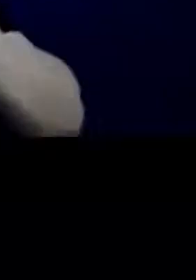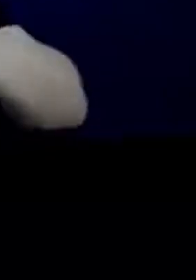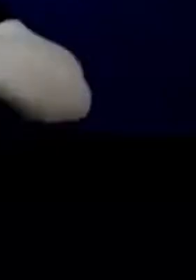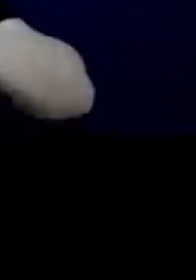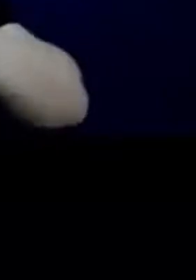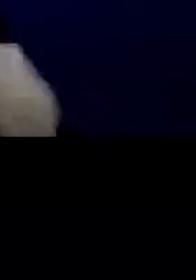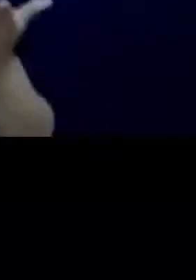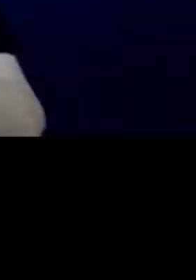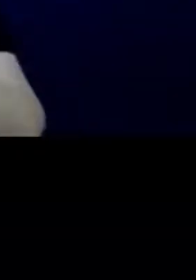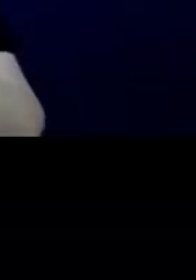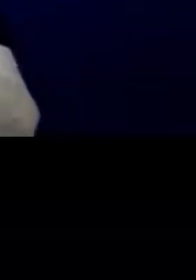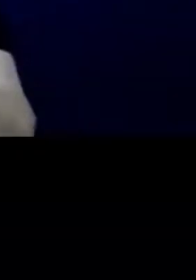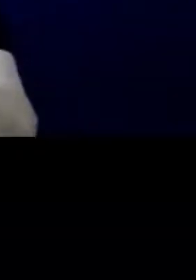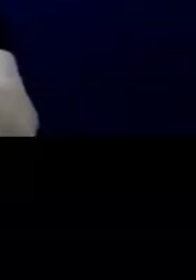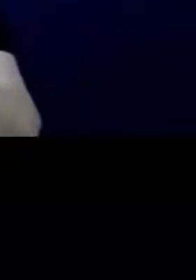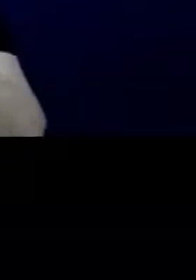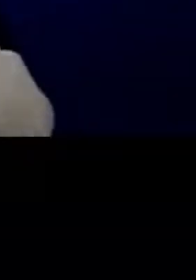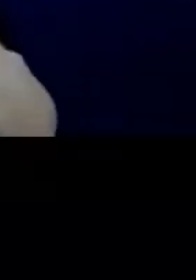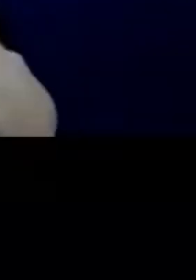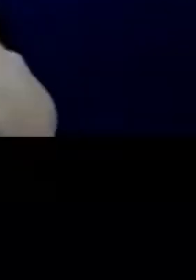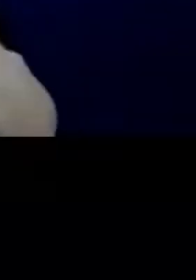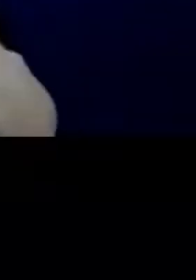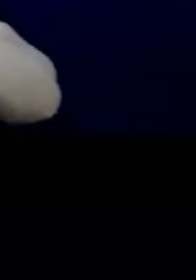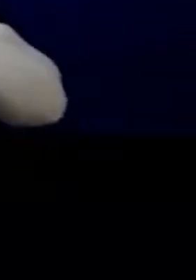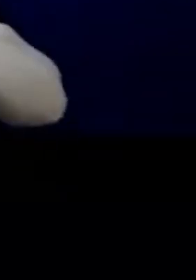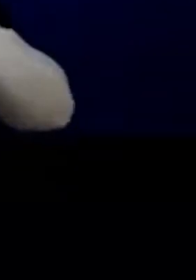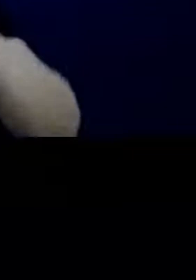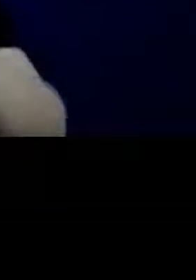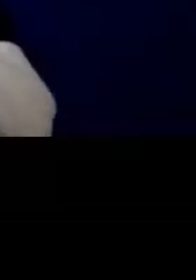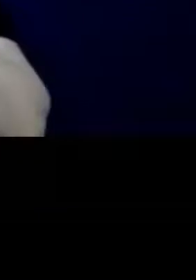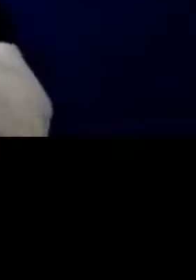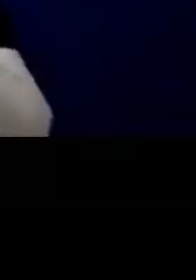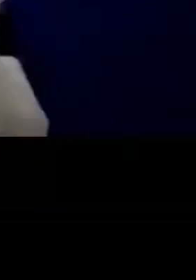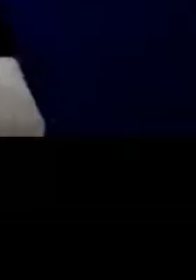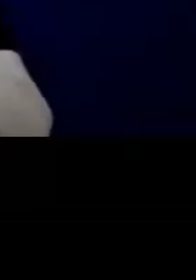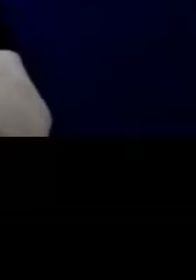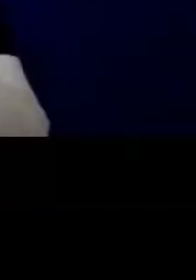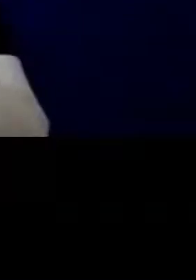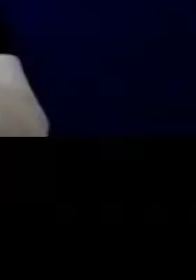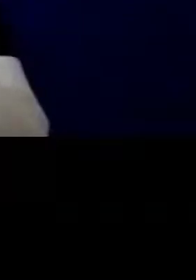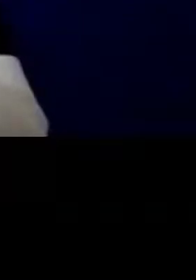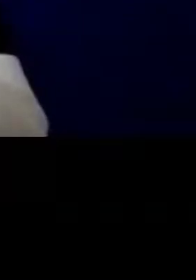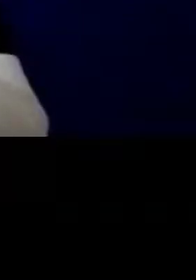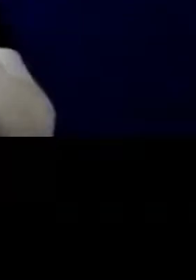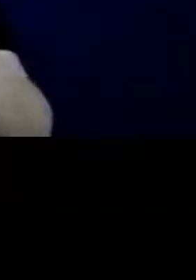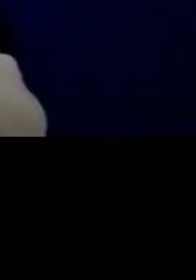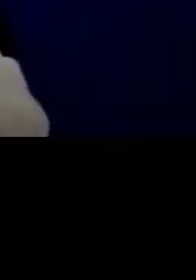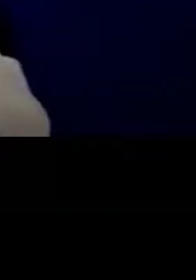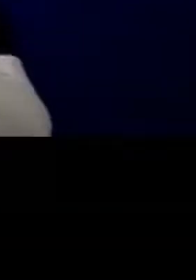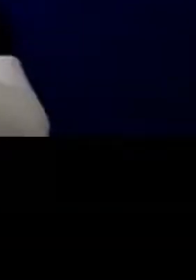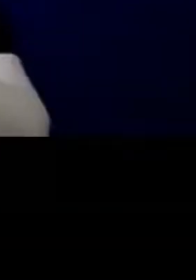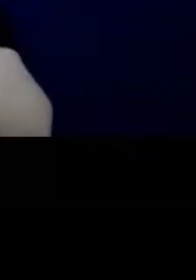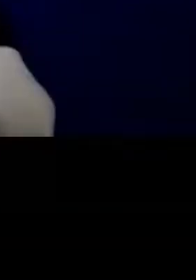Raymond Holt from the University of Leeds in the United Kingdom, but it does represent a collaboration across a number